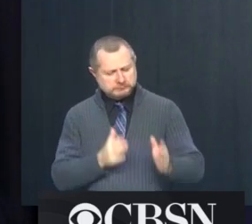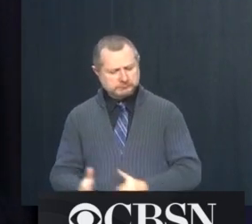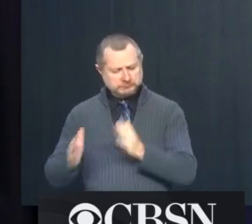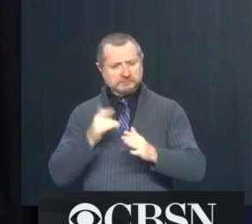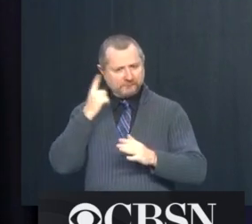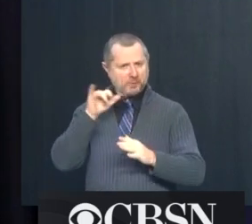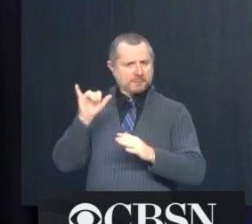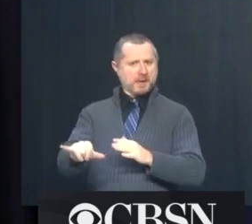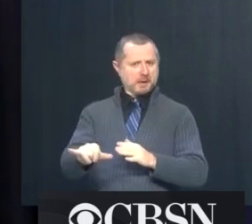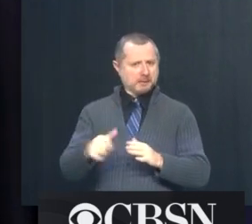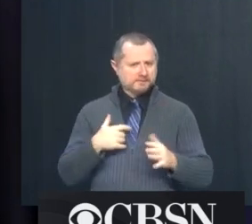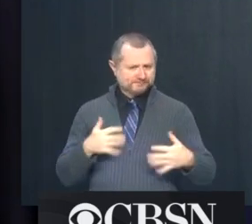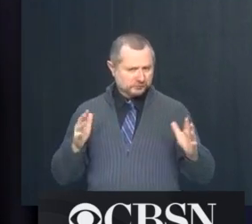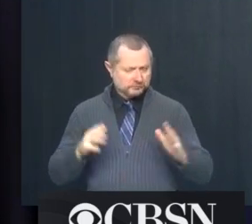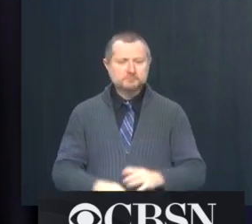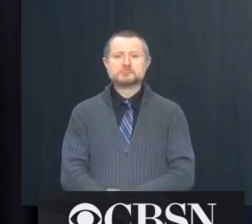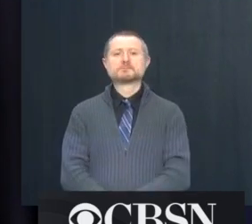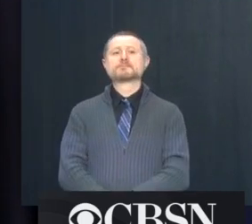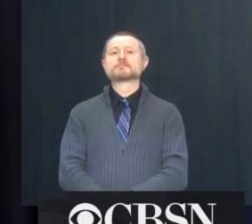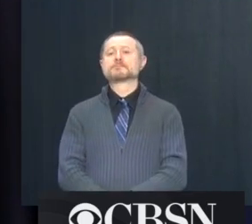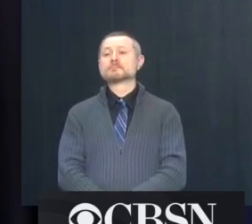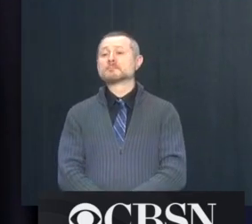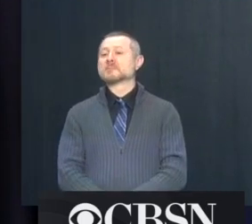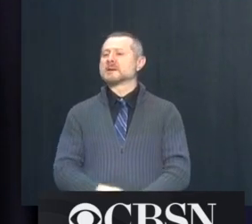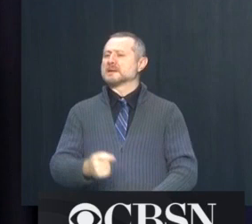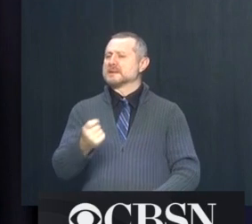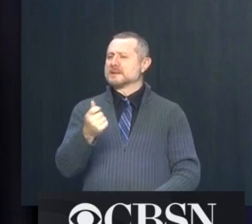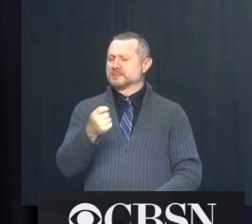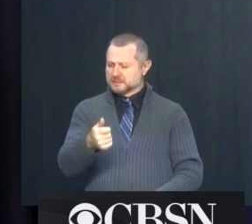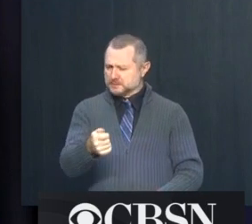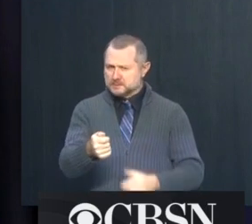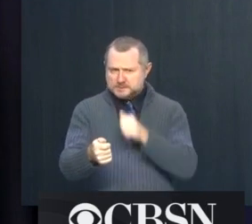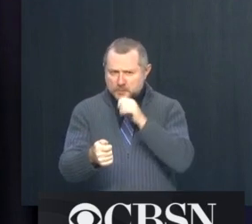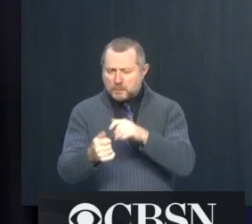and this is not working. There you go.